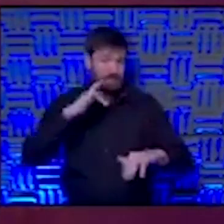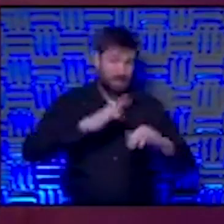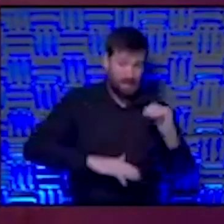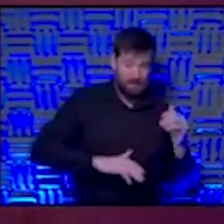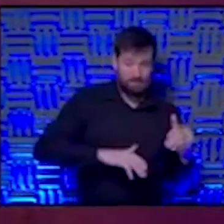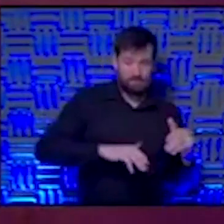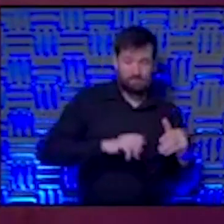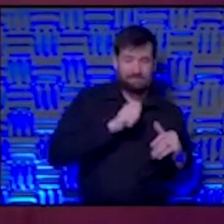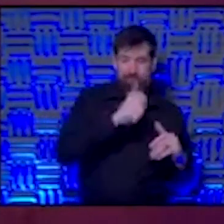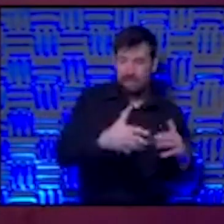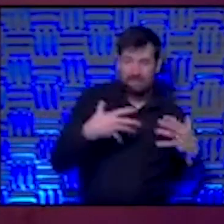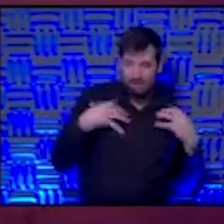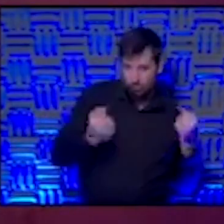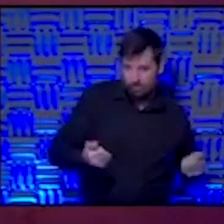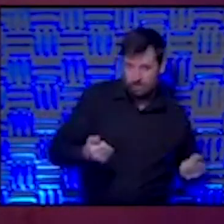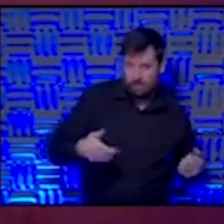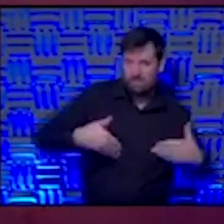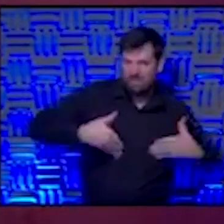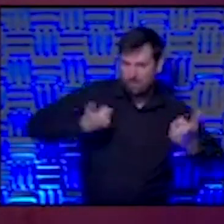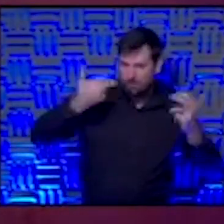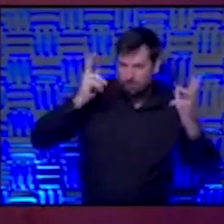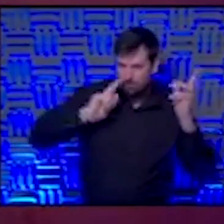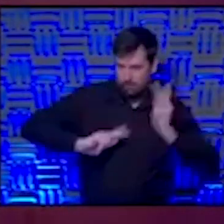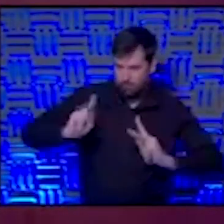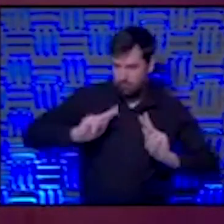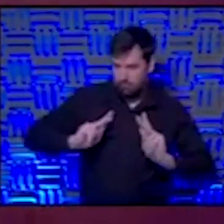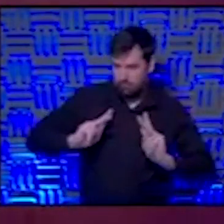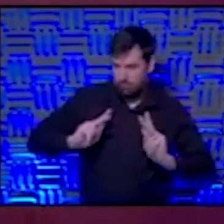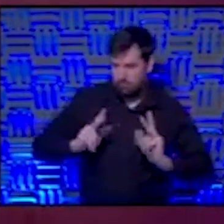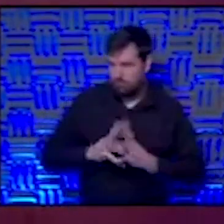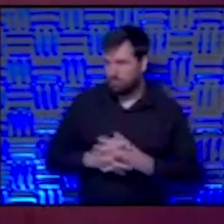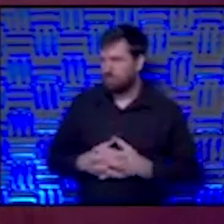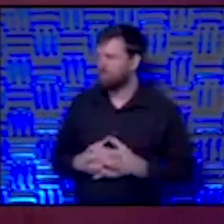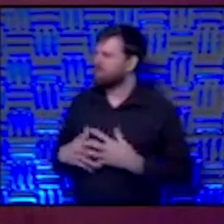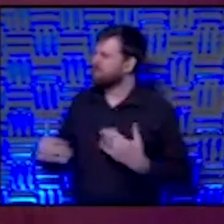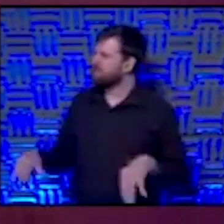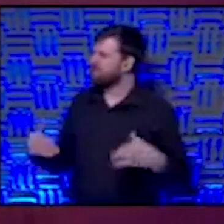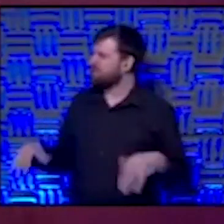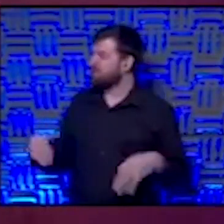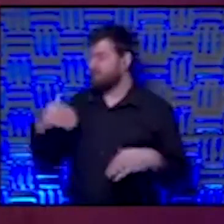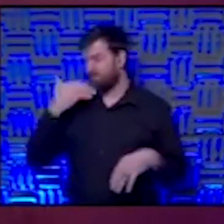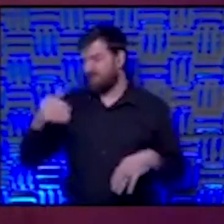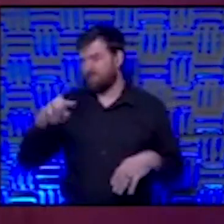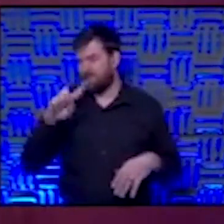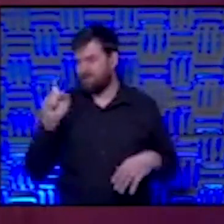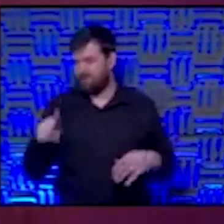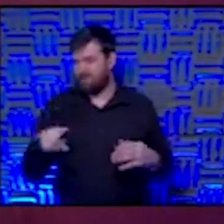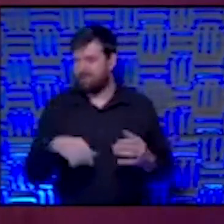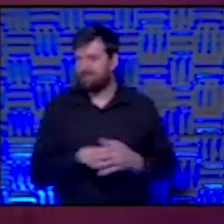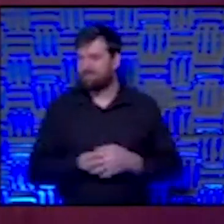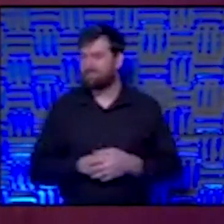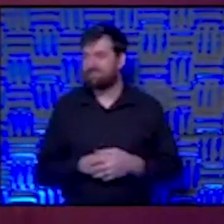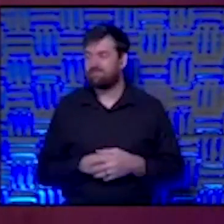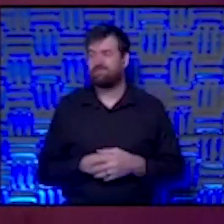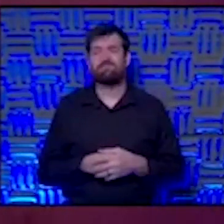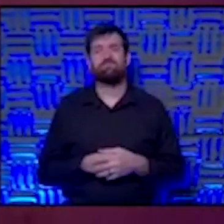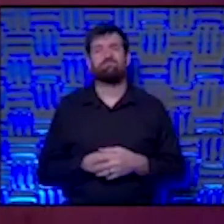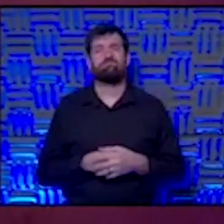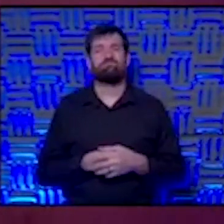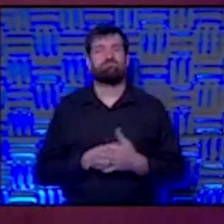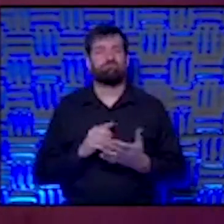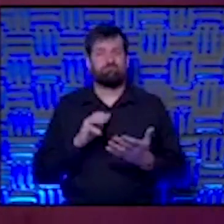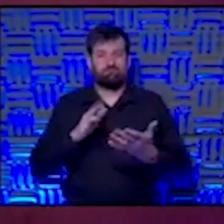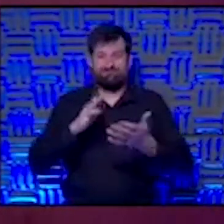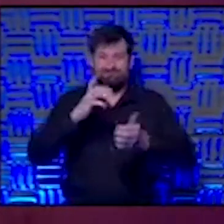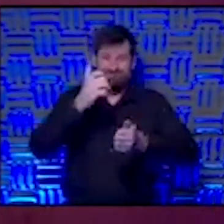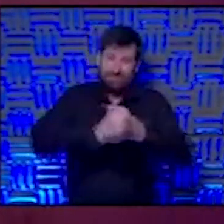perhaps an unhealthier younger person? Oh, that's a good question. I think everyone seems to react a